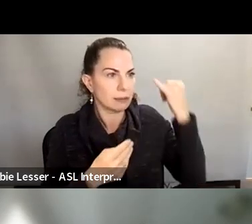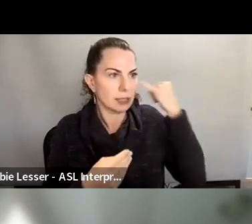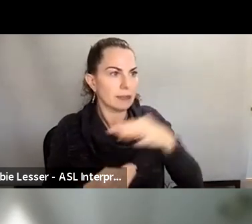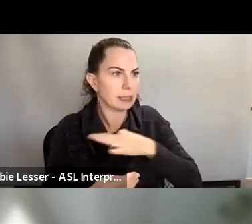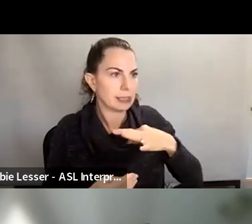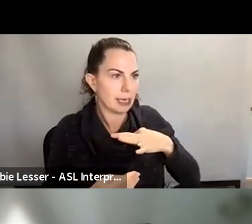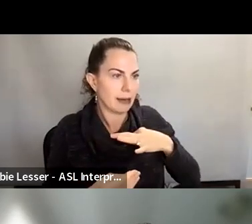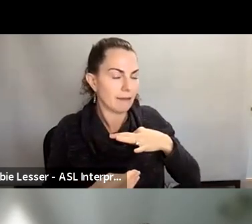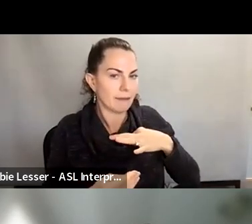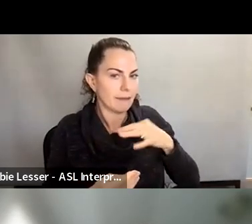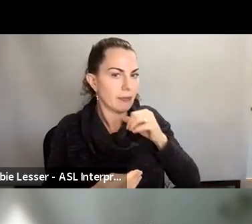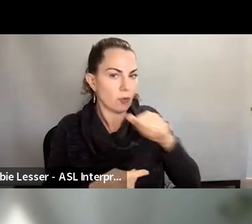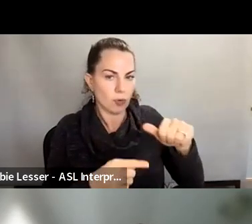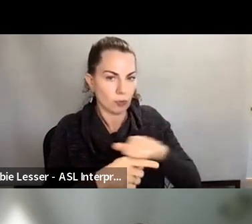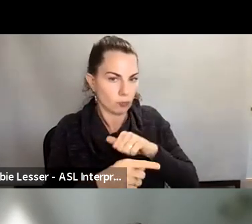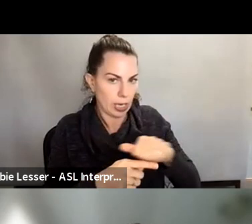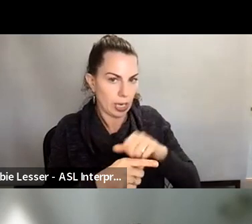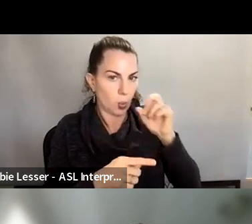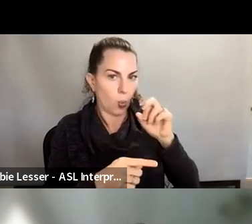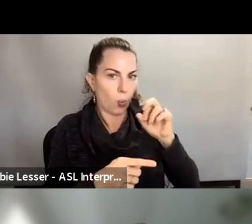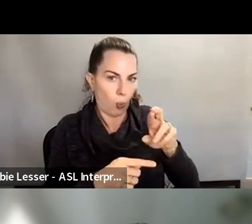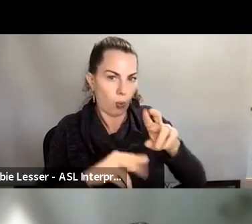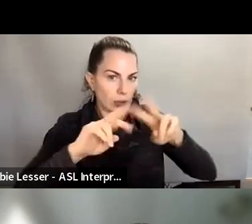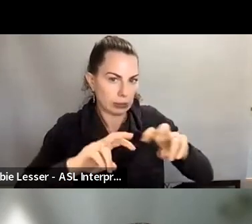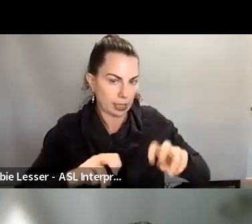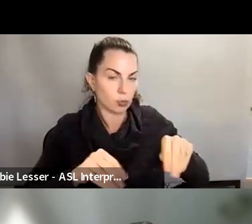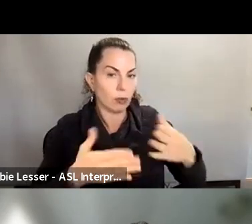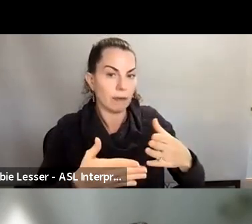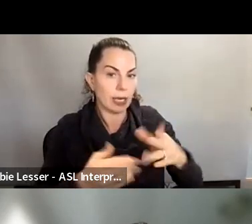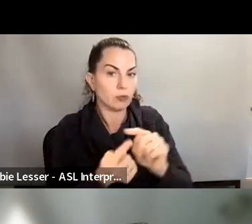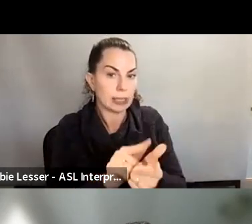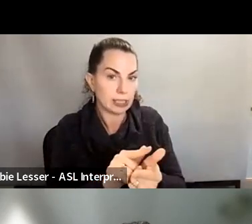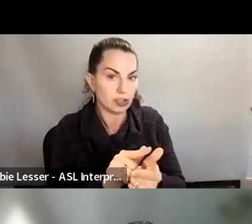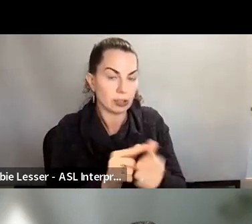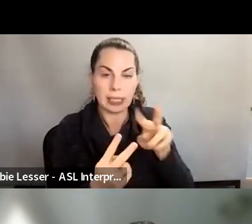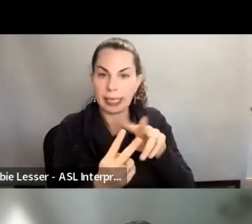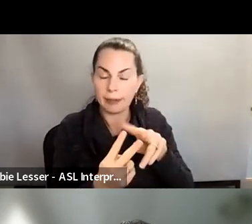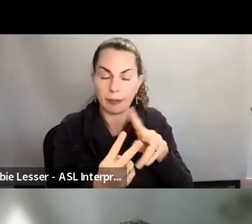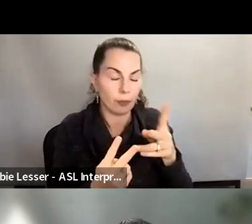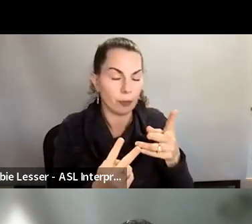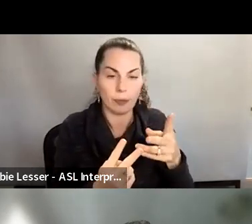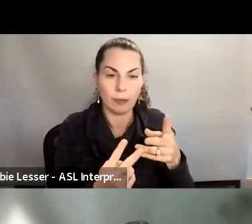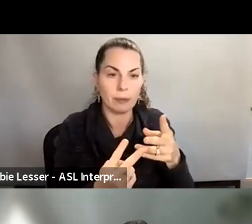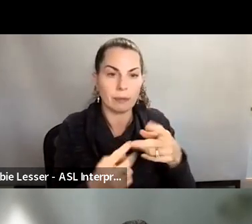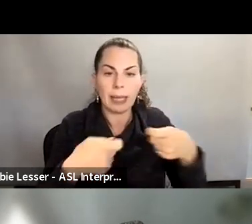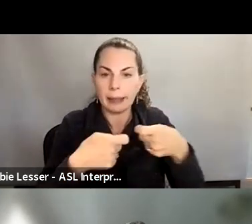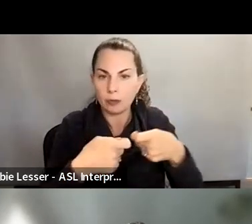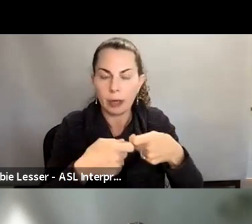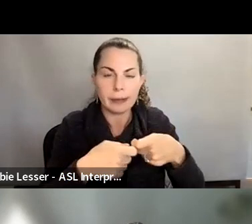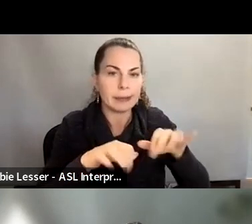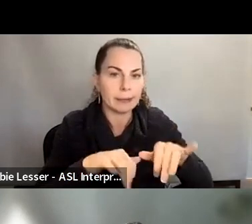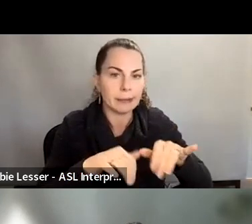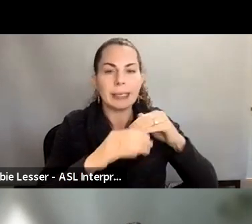trained or assessed to provide translation, whether it's the electronic written by email or handwritten, which I know no one does anymore. But